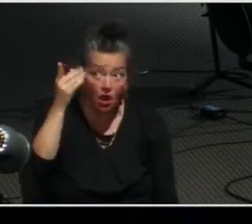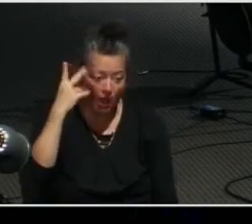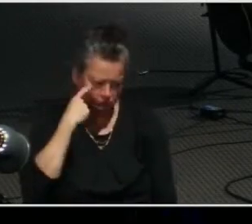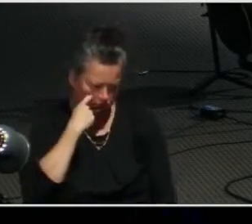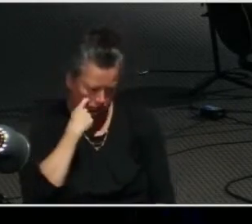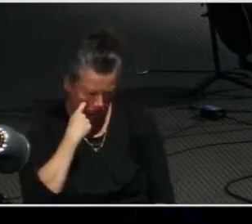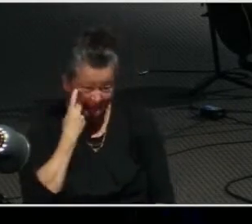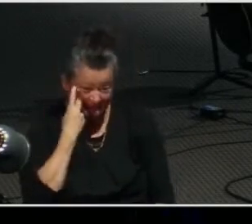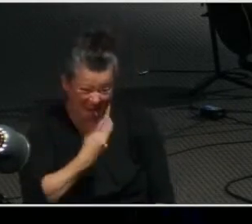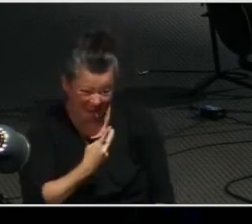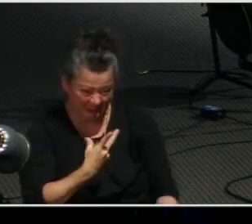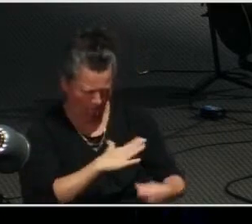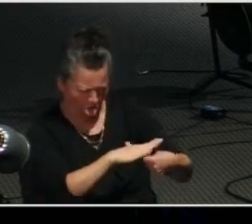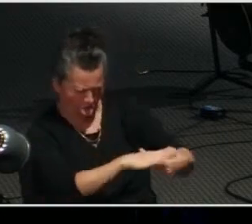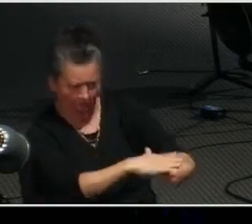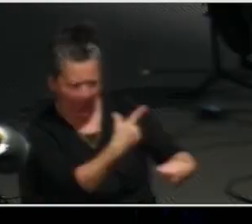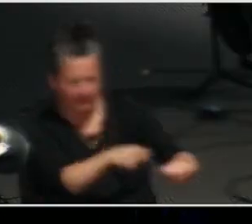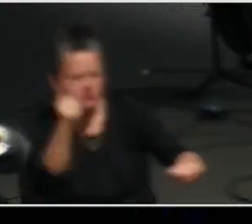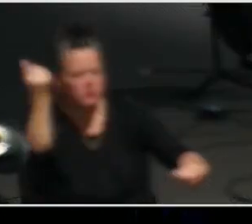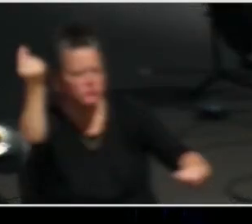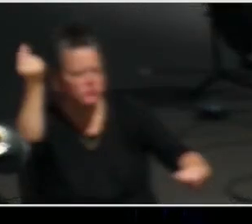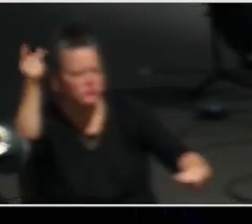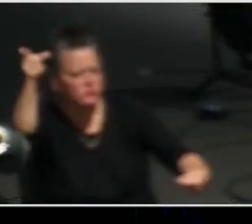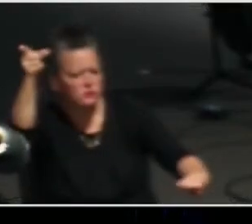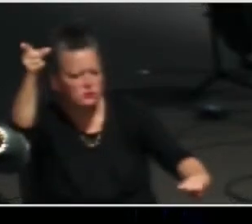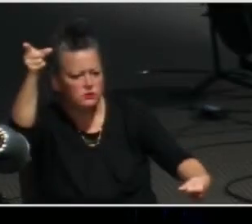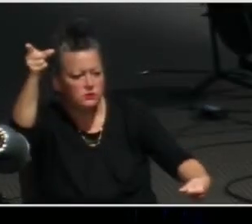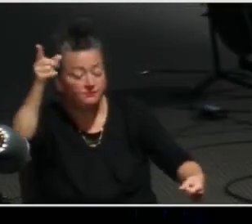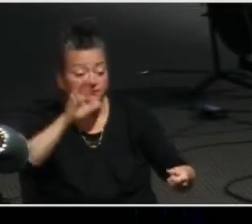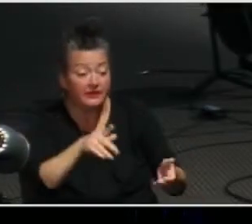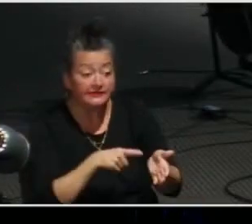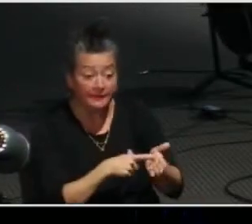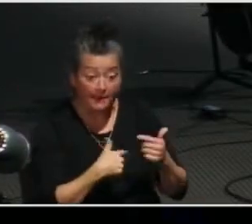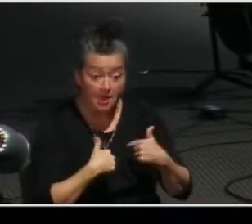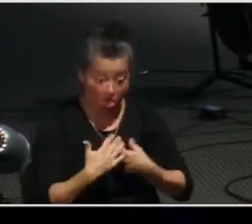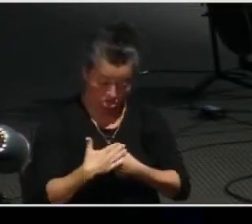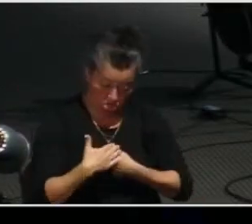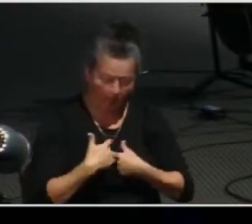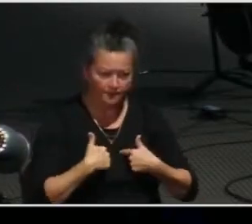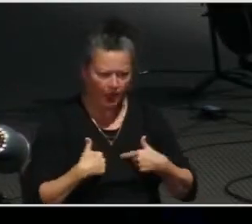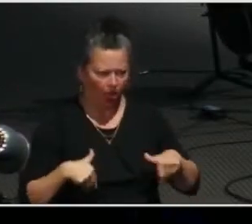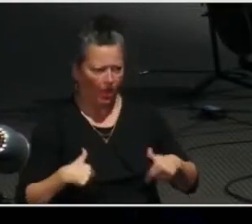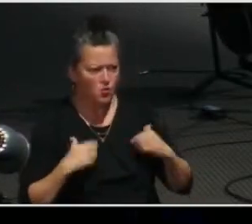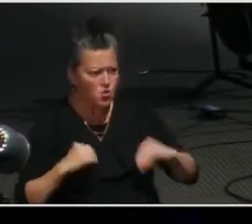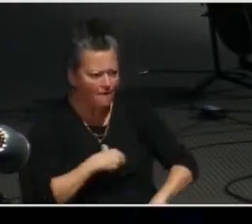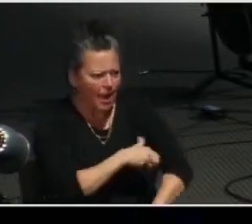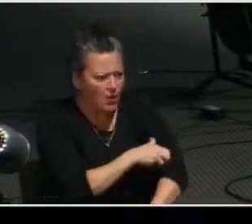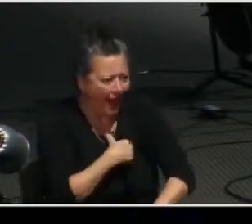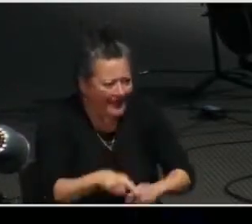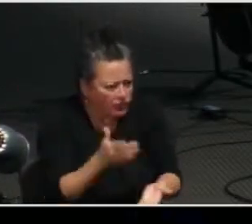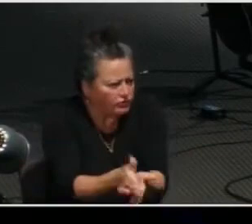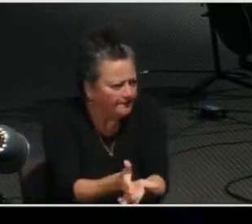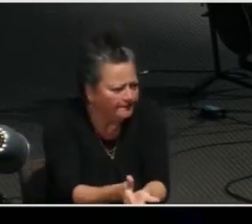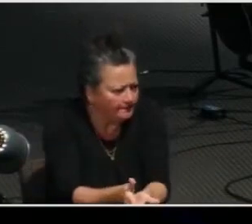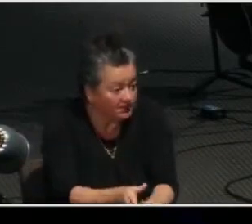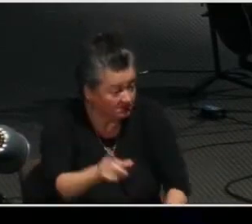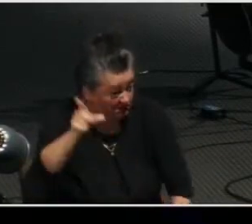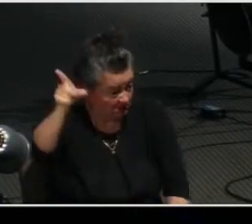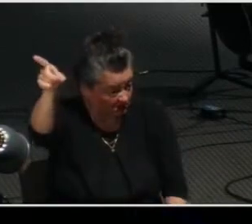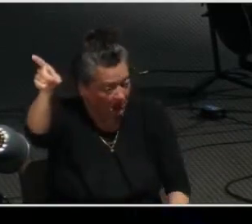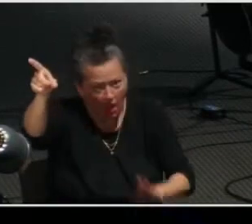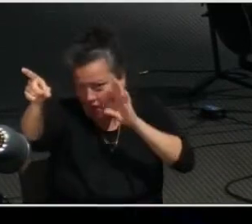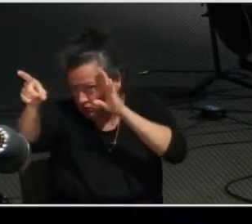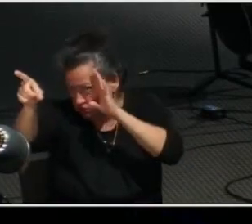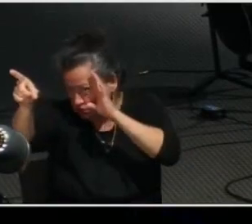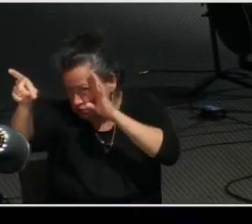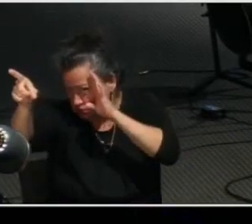people are powerless in the face of oppression. Does God care? Will God do something? And